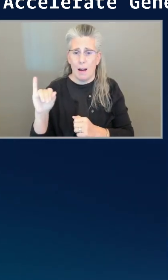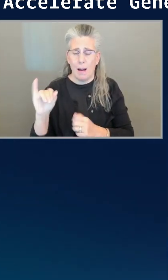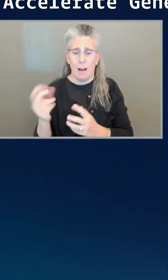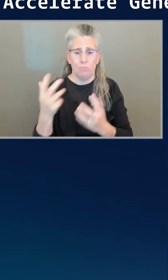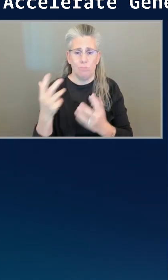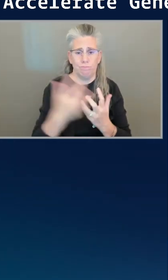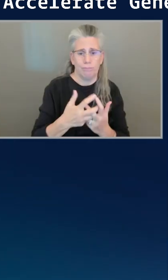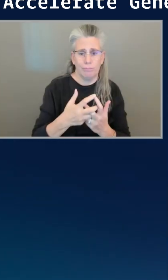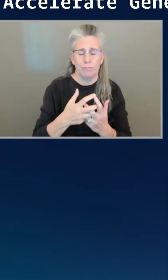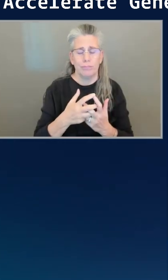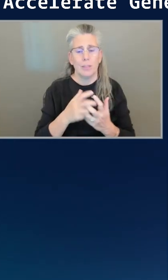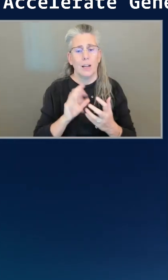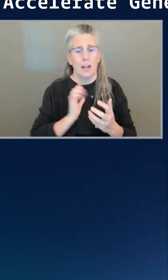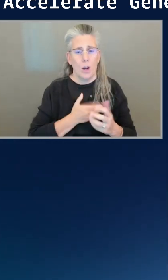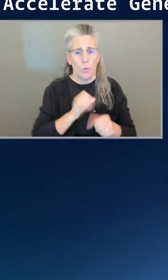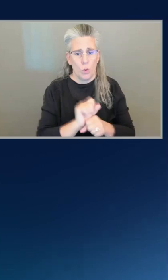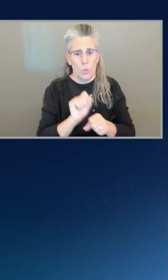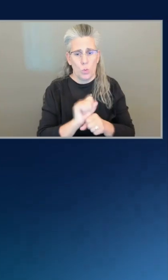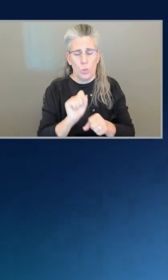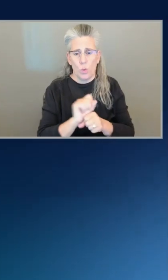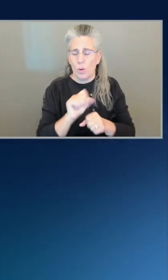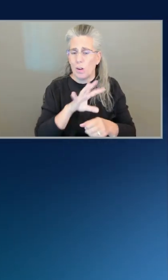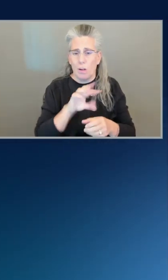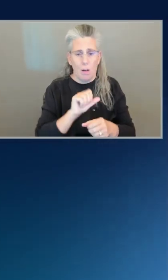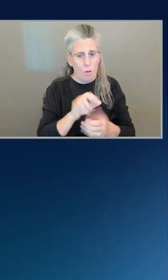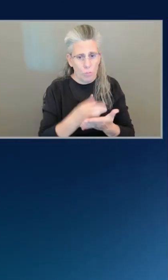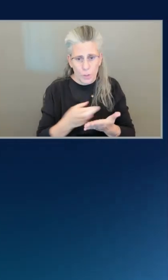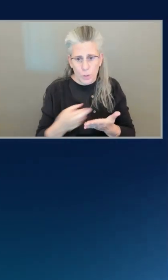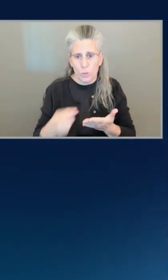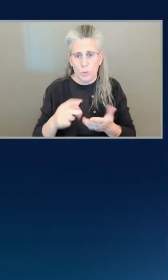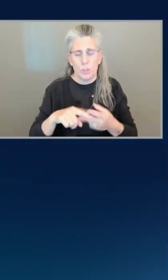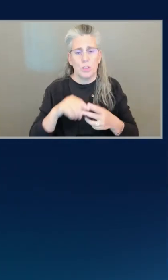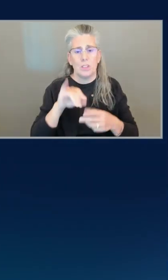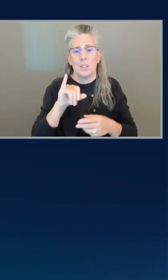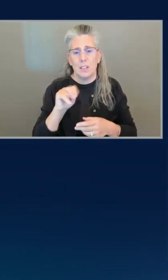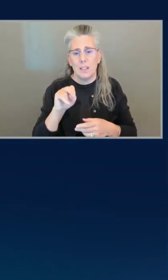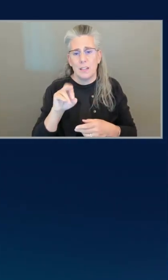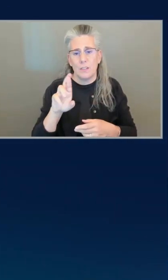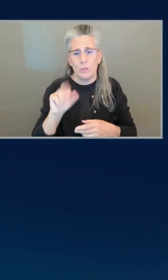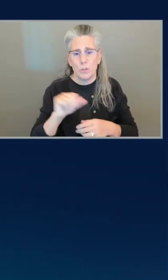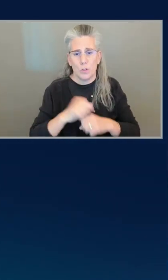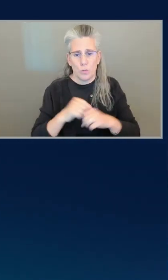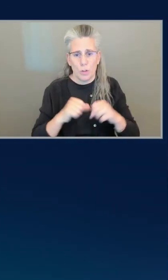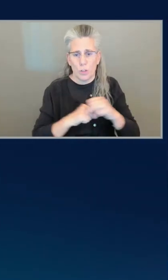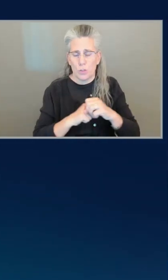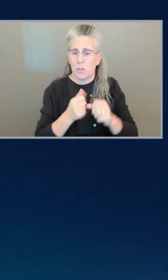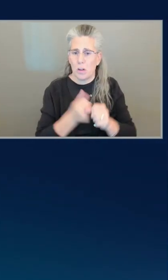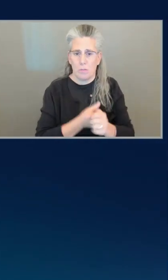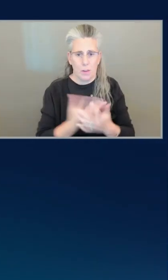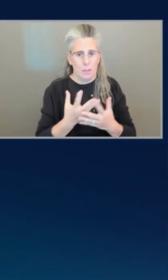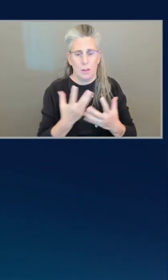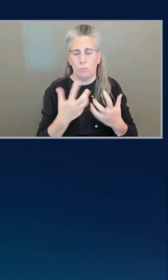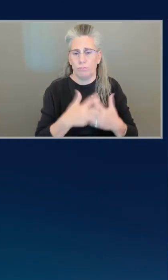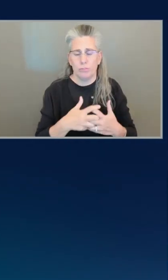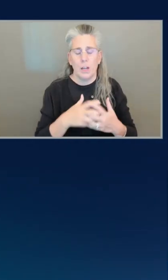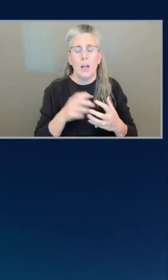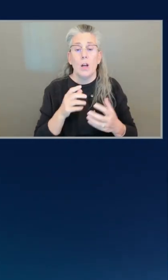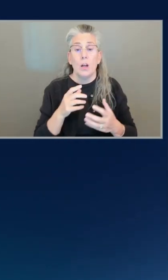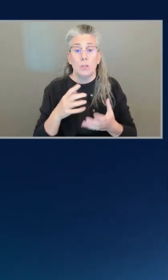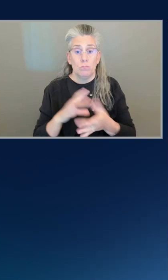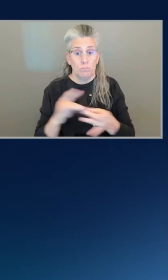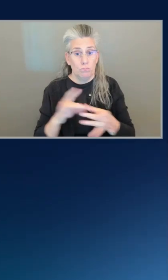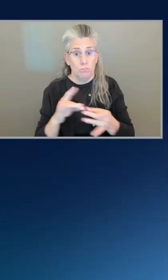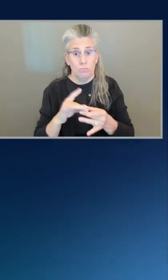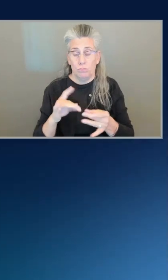and available resources and infrastructure. So getting into storage, why is storage important to our customers? And, when they're looking